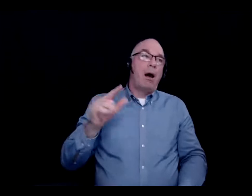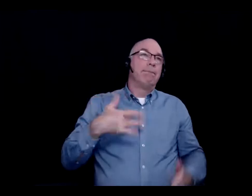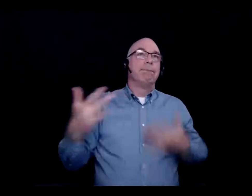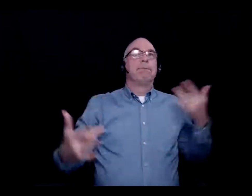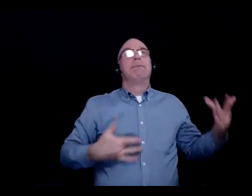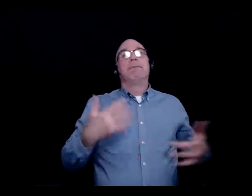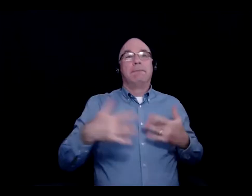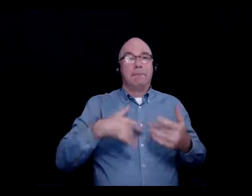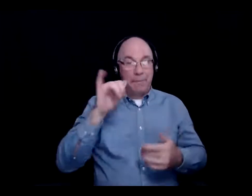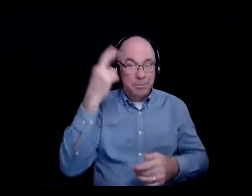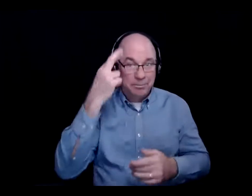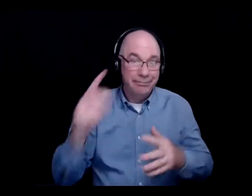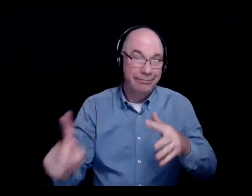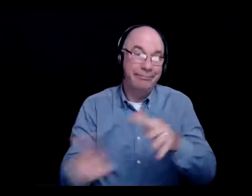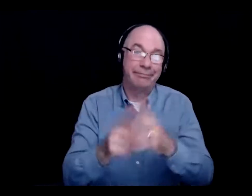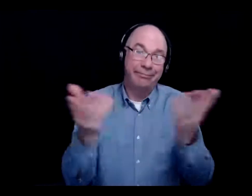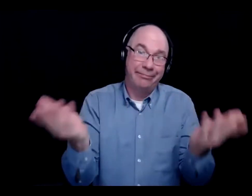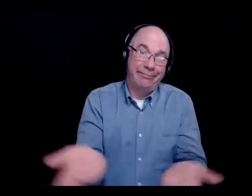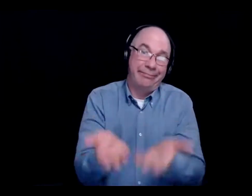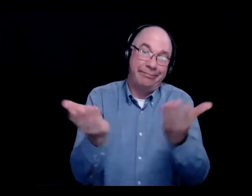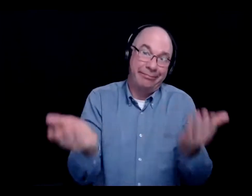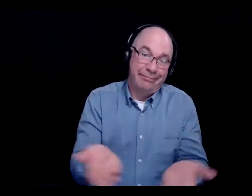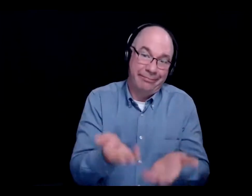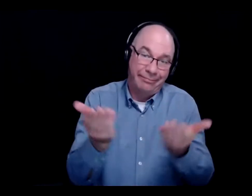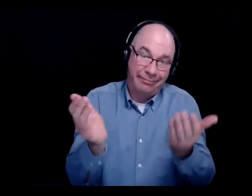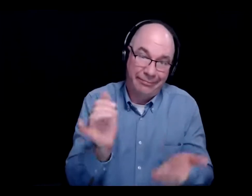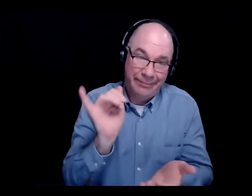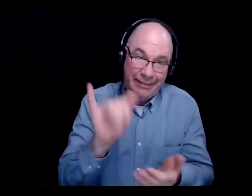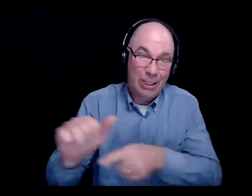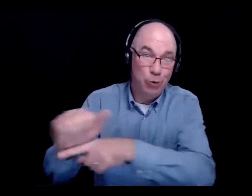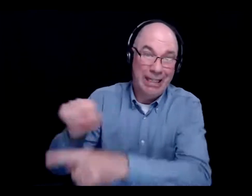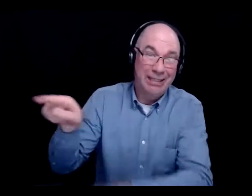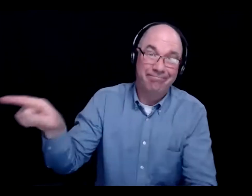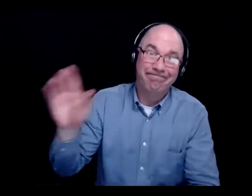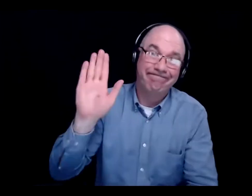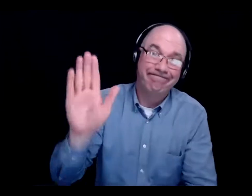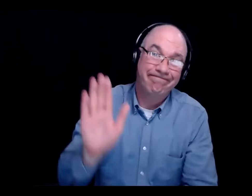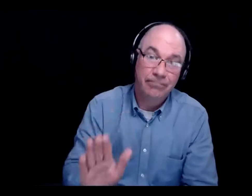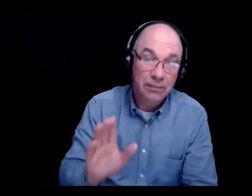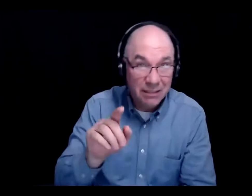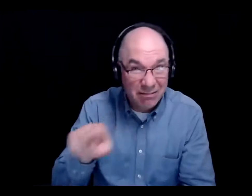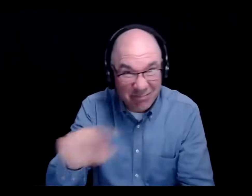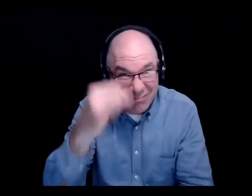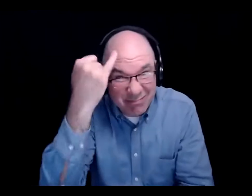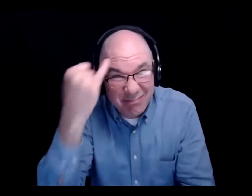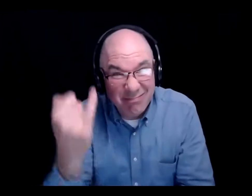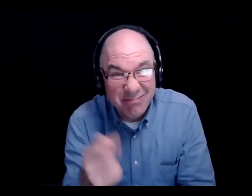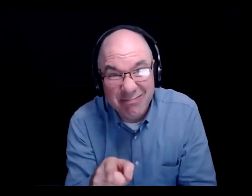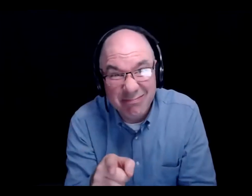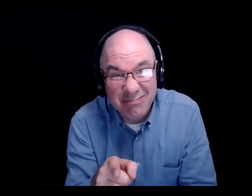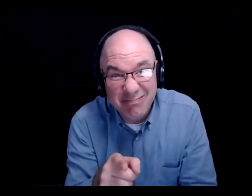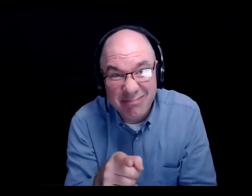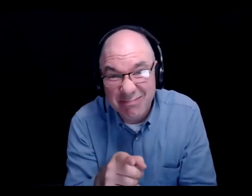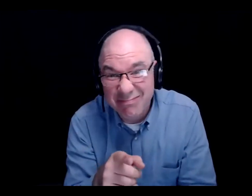And that's why we show up, guys. That's why we show up, because that kind of training is amazing. Can you imagine